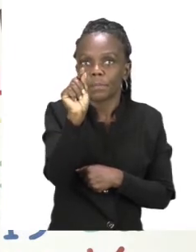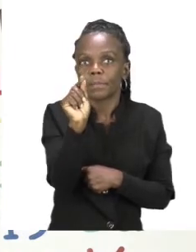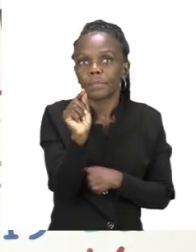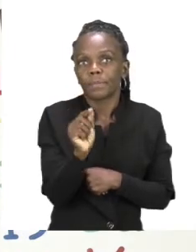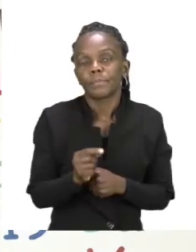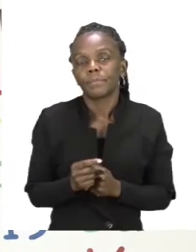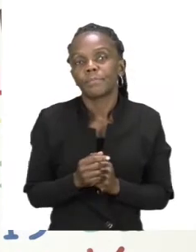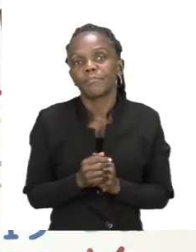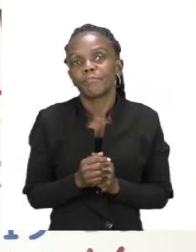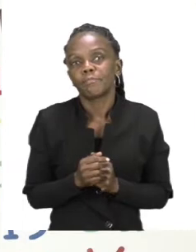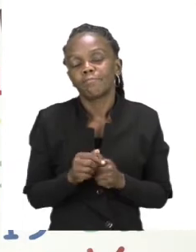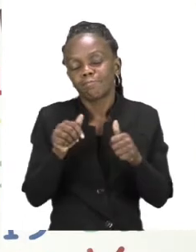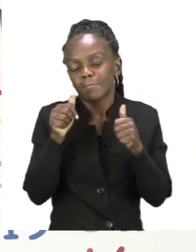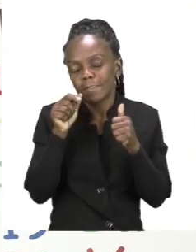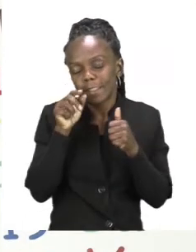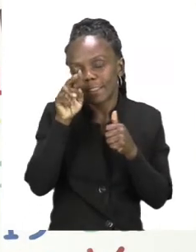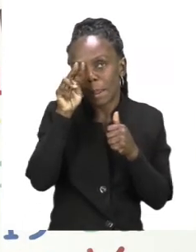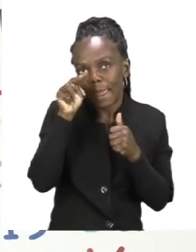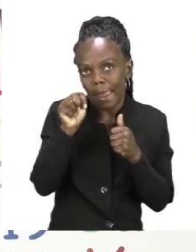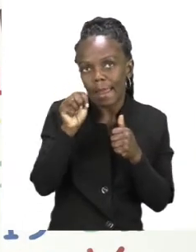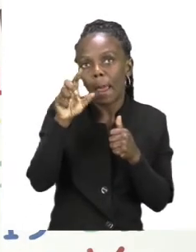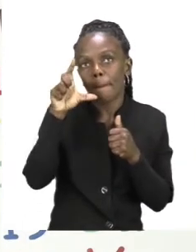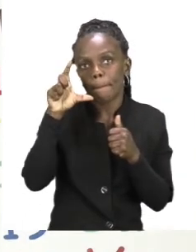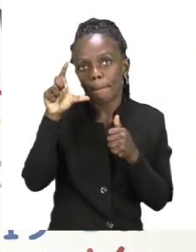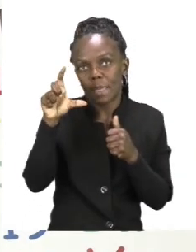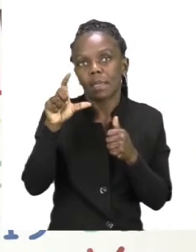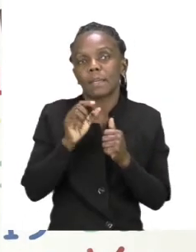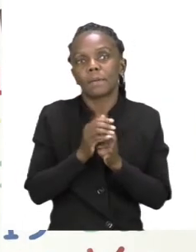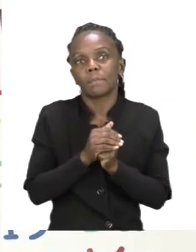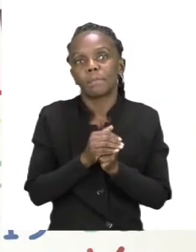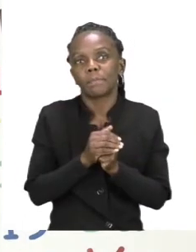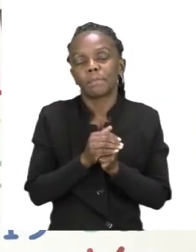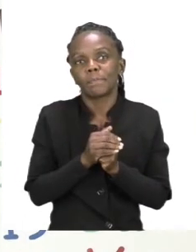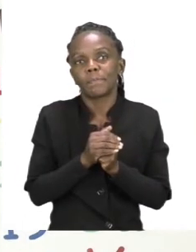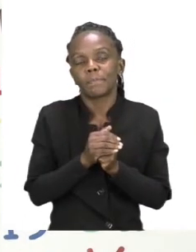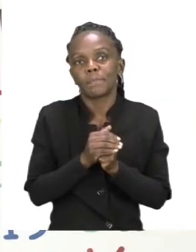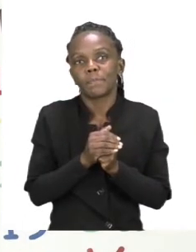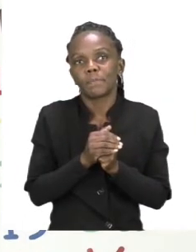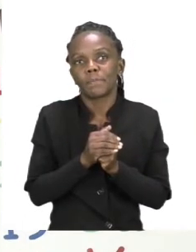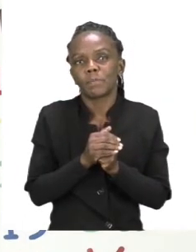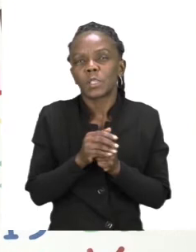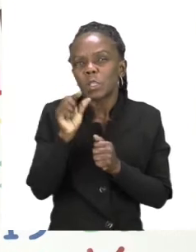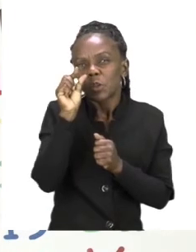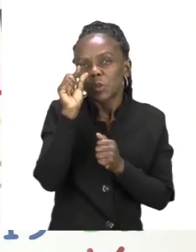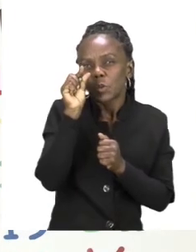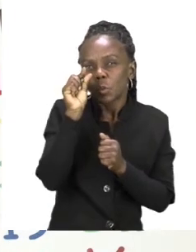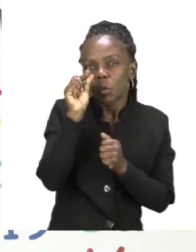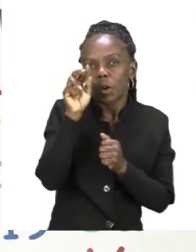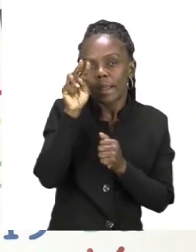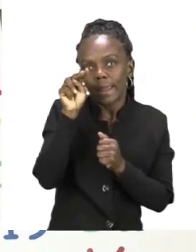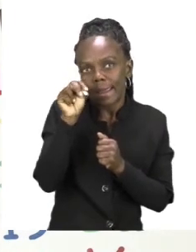And that is big letter N. Now let's talk about small letter